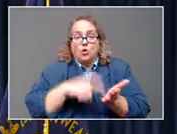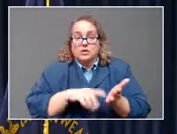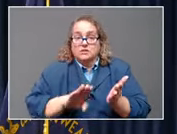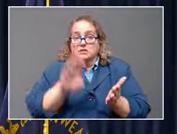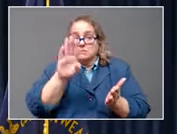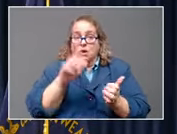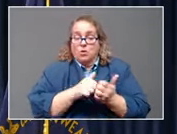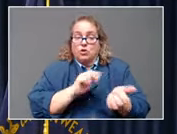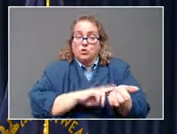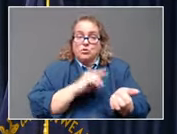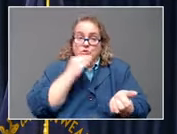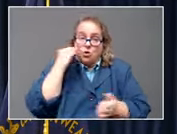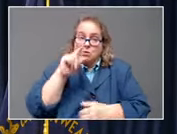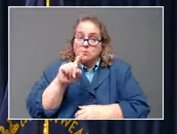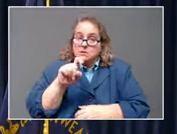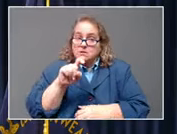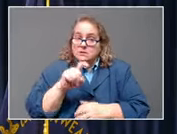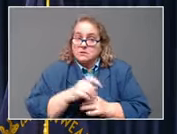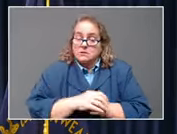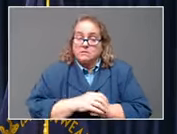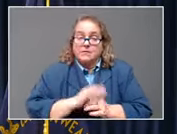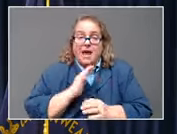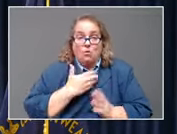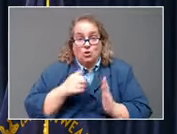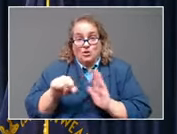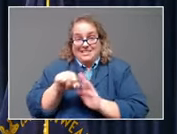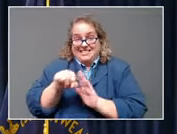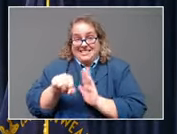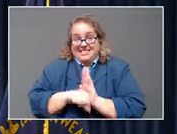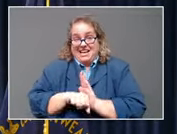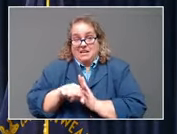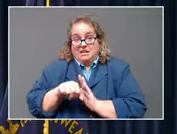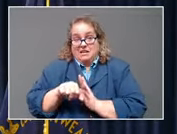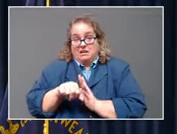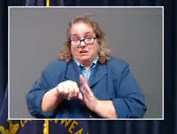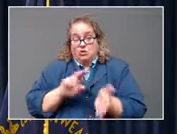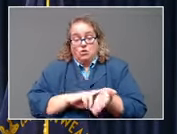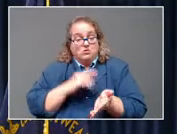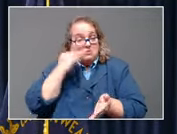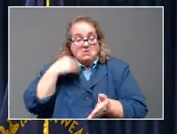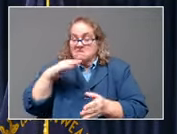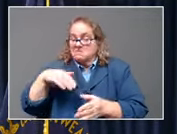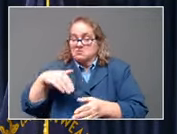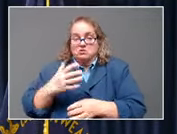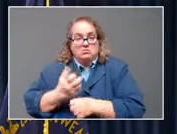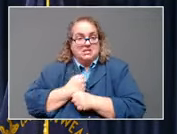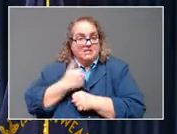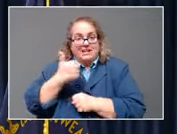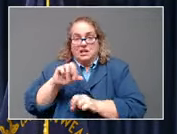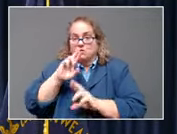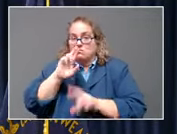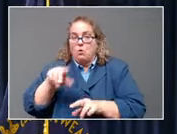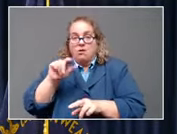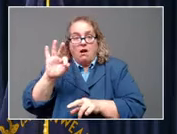So our state facilities have not received reports of significant outbreaks.